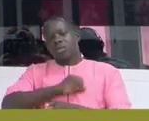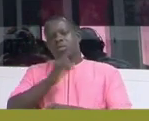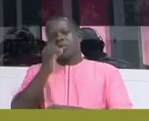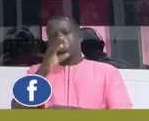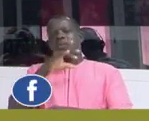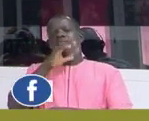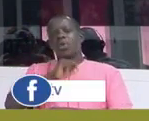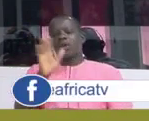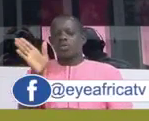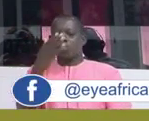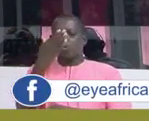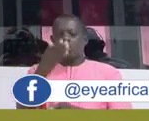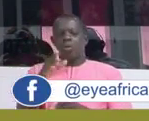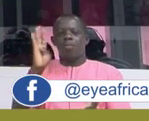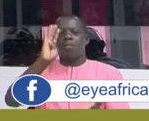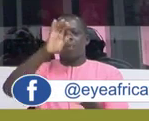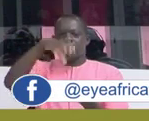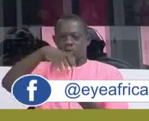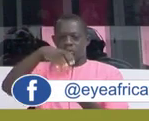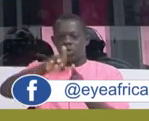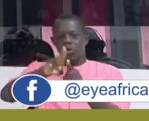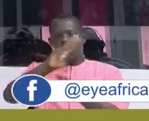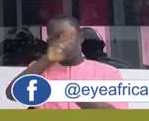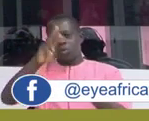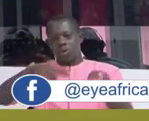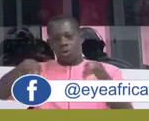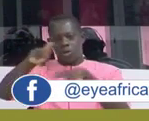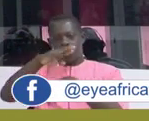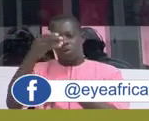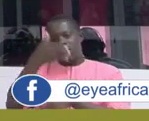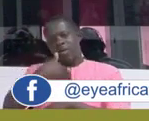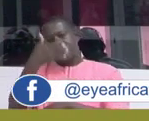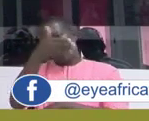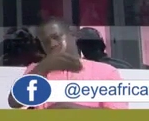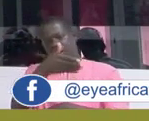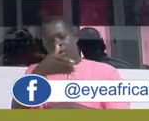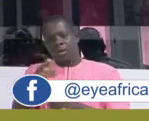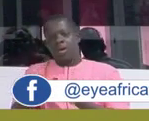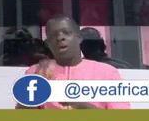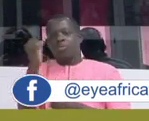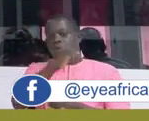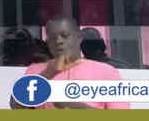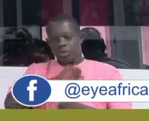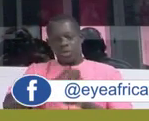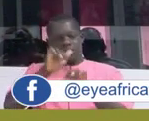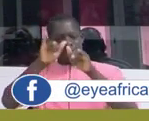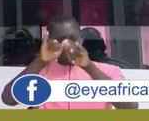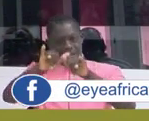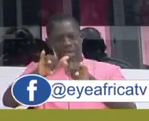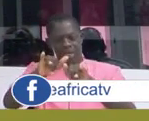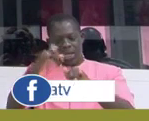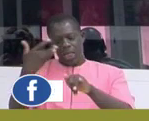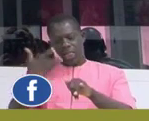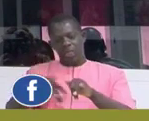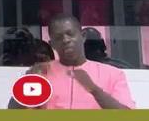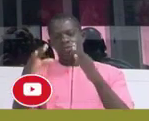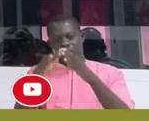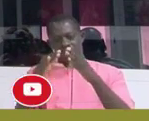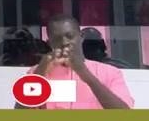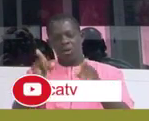is he? He saidis went to and he has not returned yet because he's